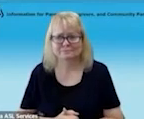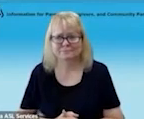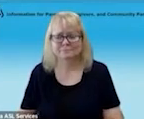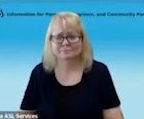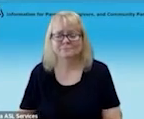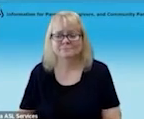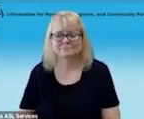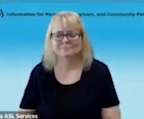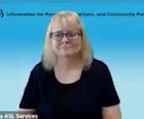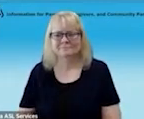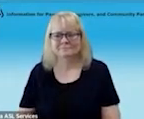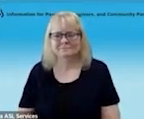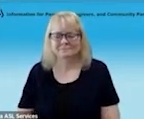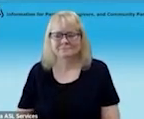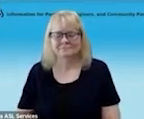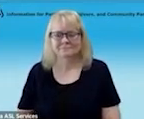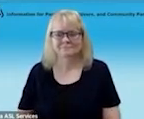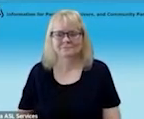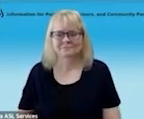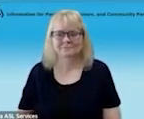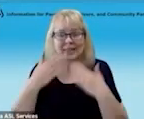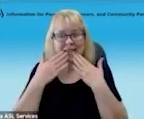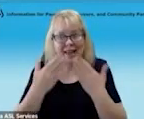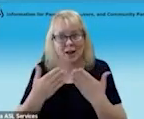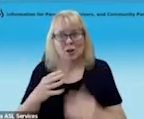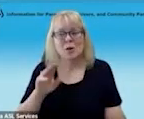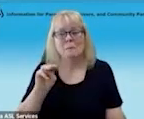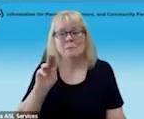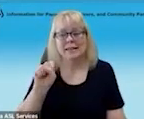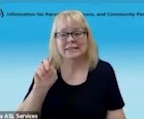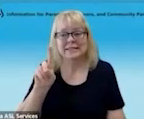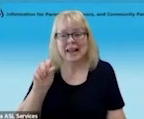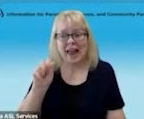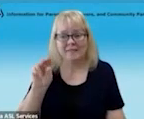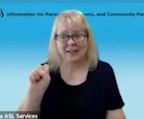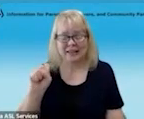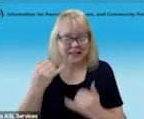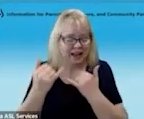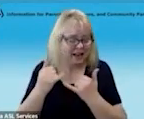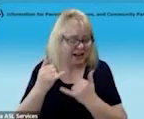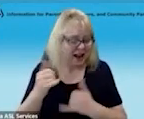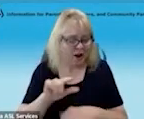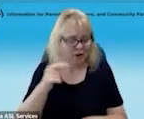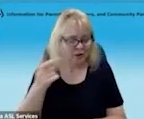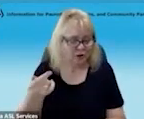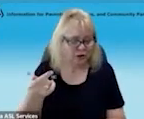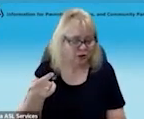future. It is for their health. It is to save them. And that is our responsibility. Thank you so very, very